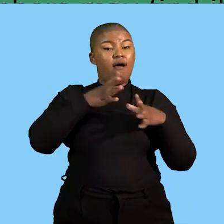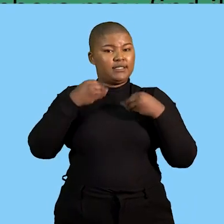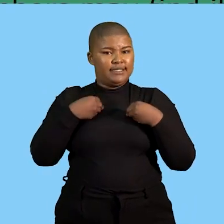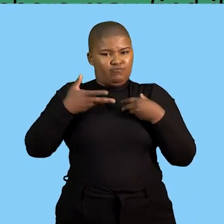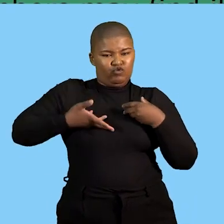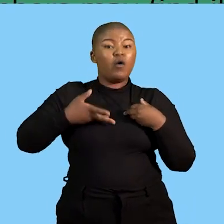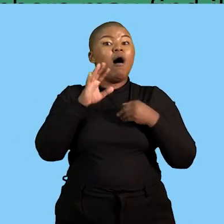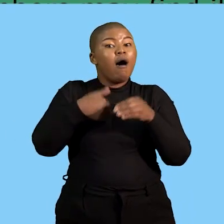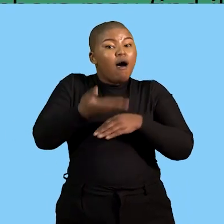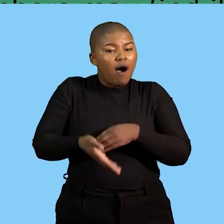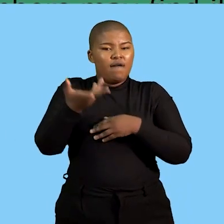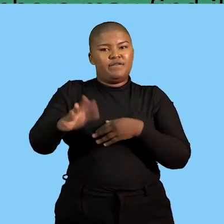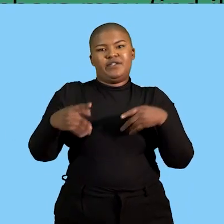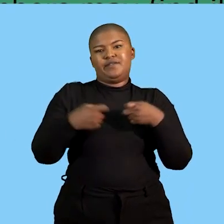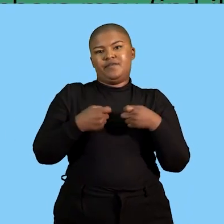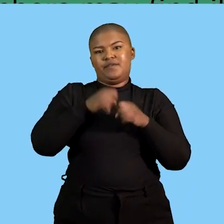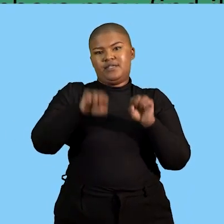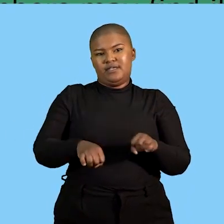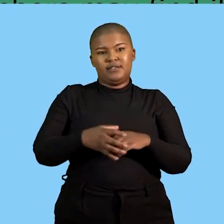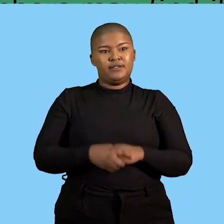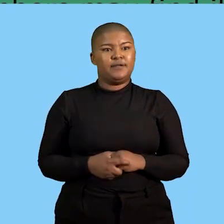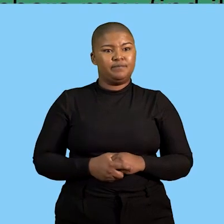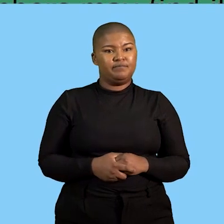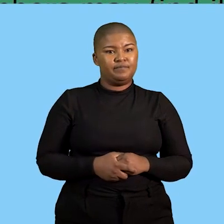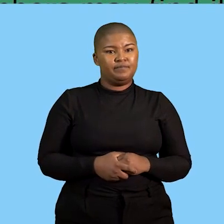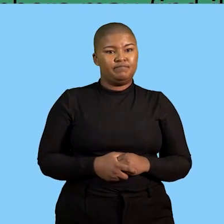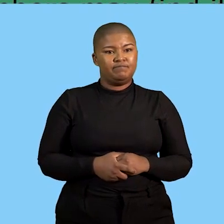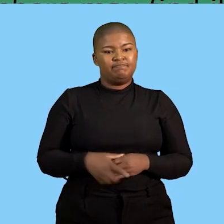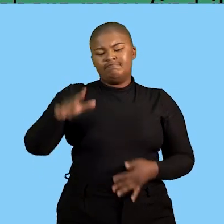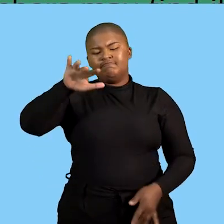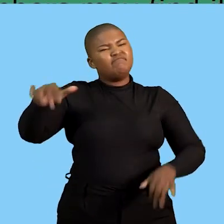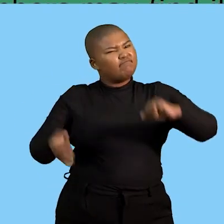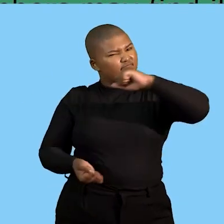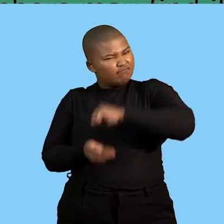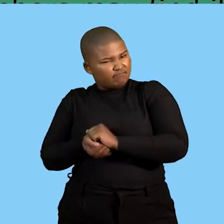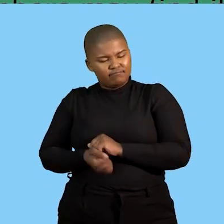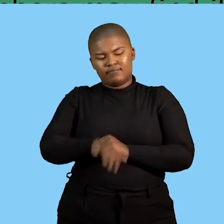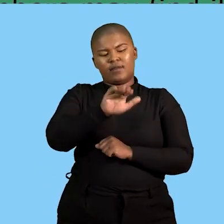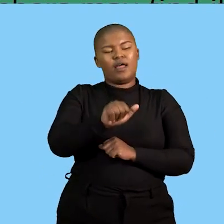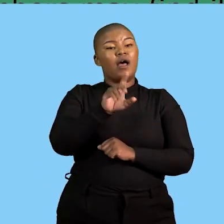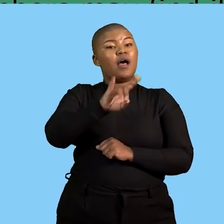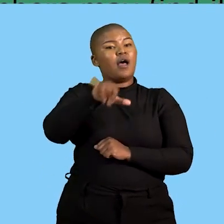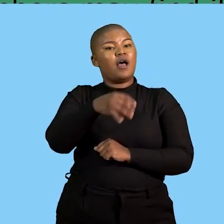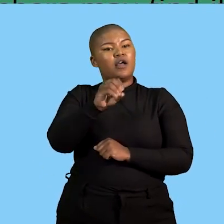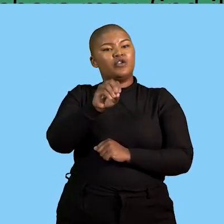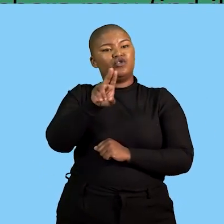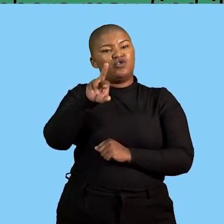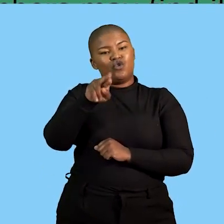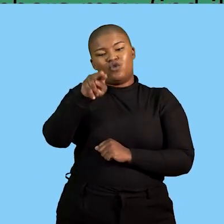that occurred. Then we have the adjourning or the mourning stage. During this stage now, this is where team